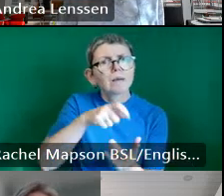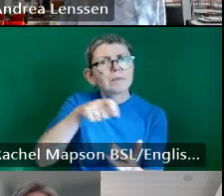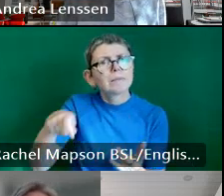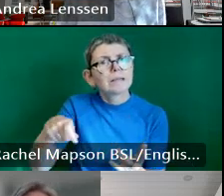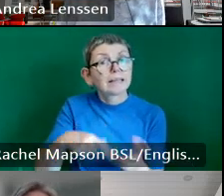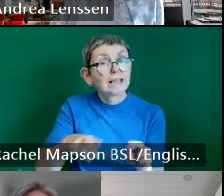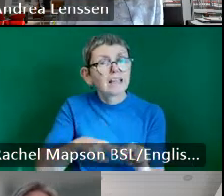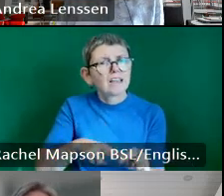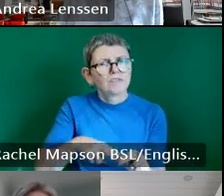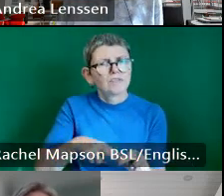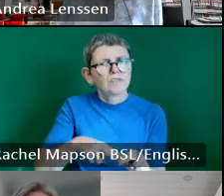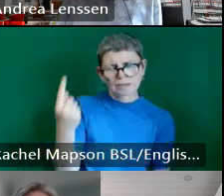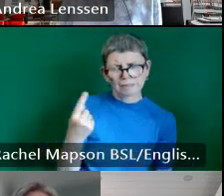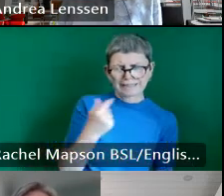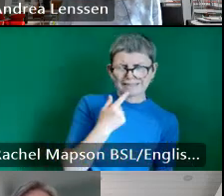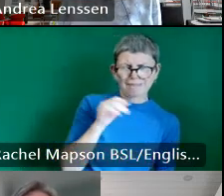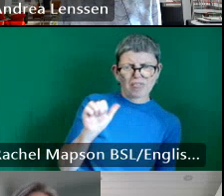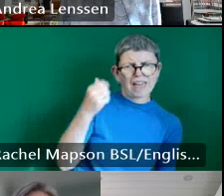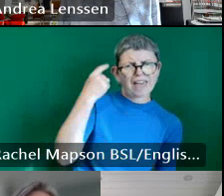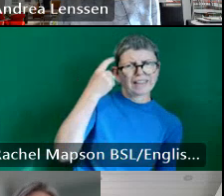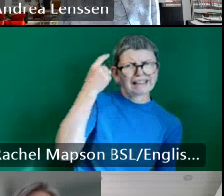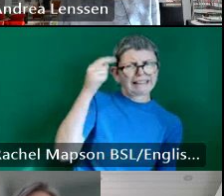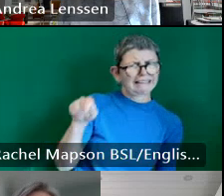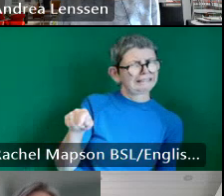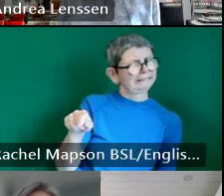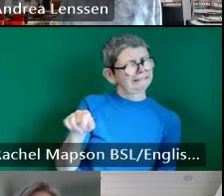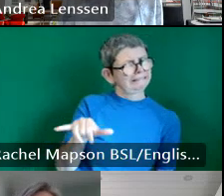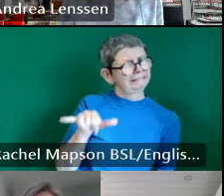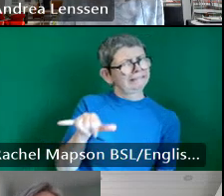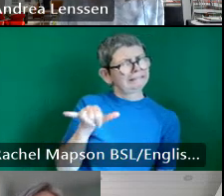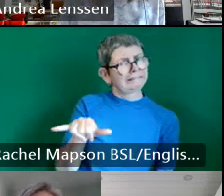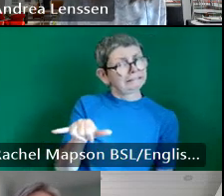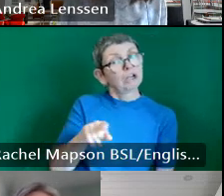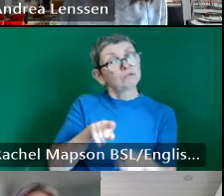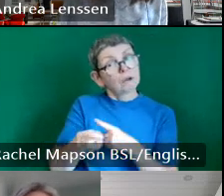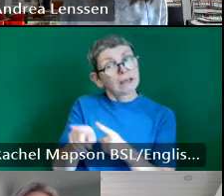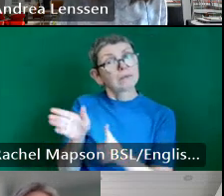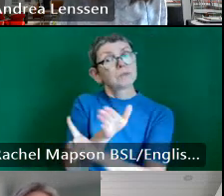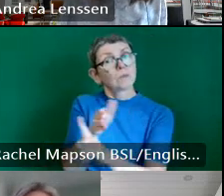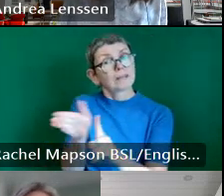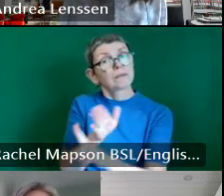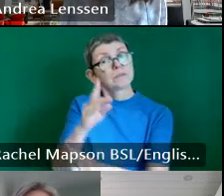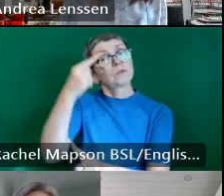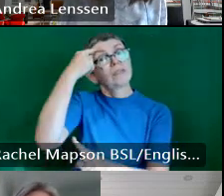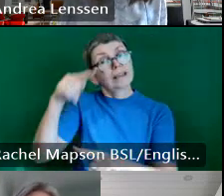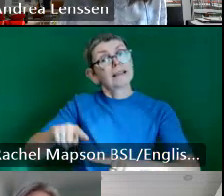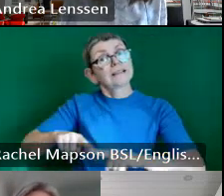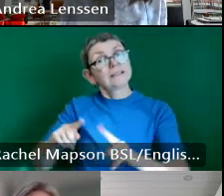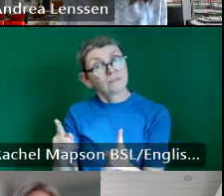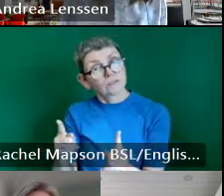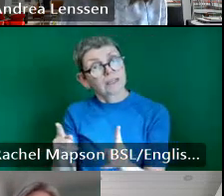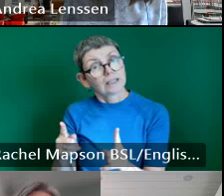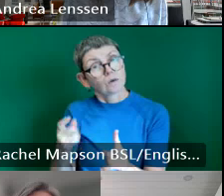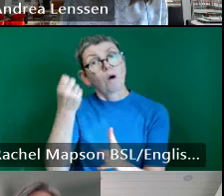thinking, try to persuade them to think differently or better understand their coworkers